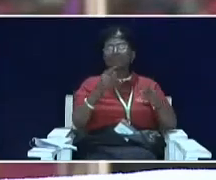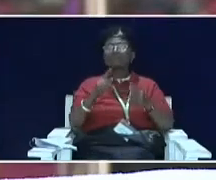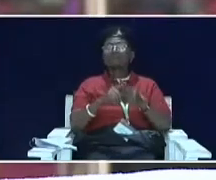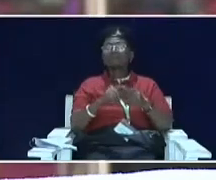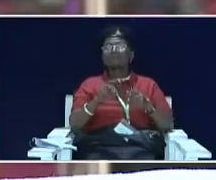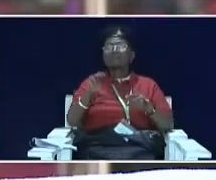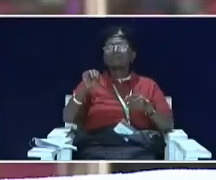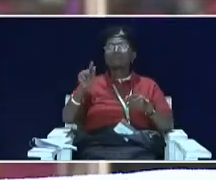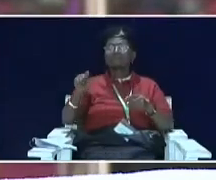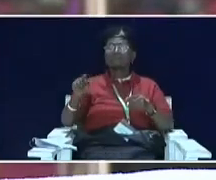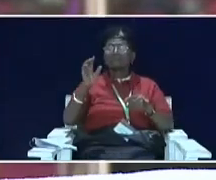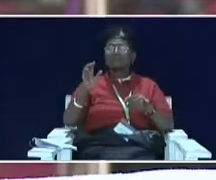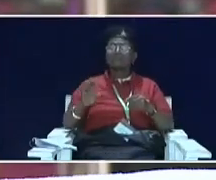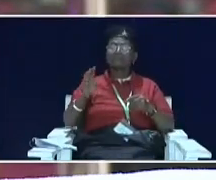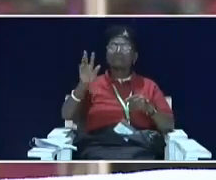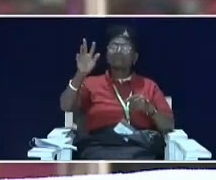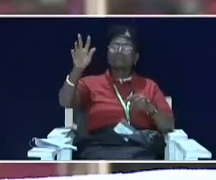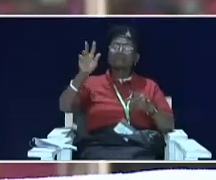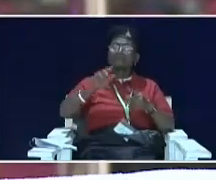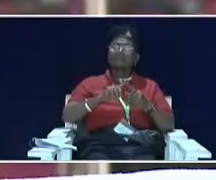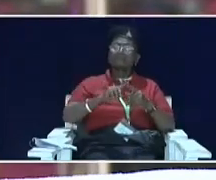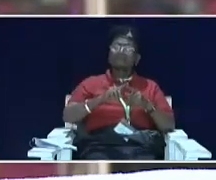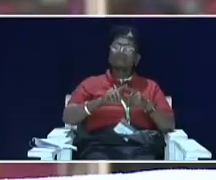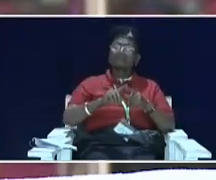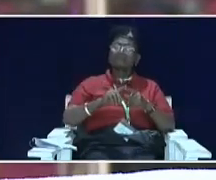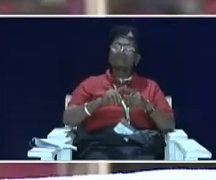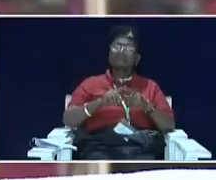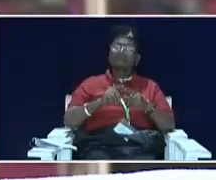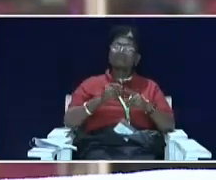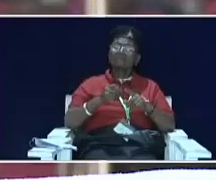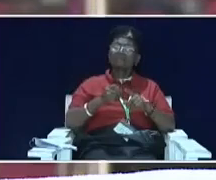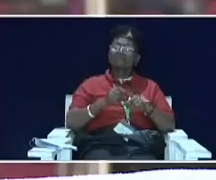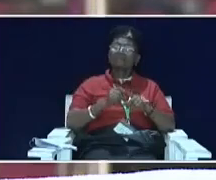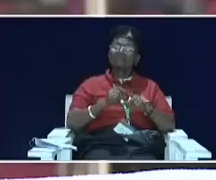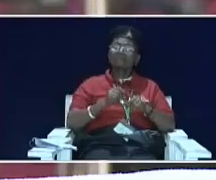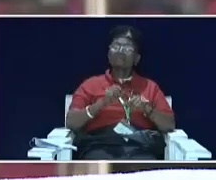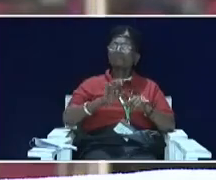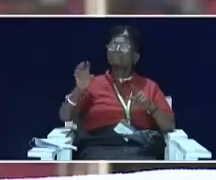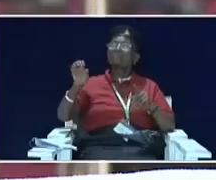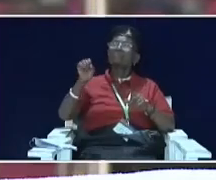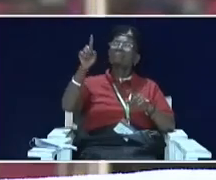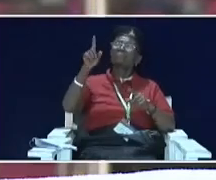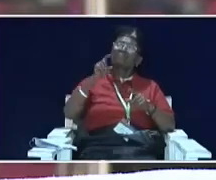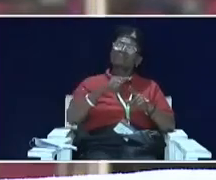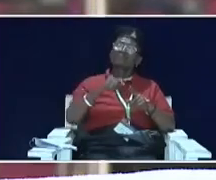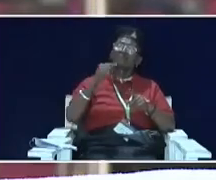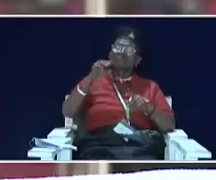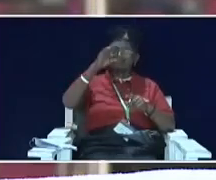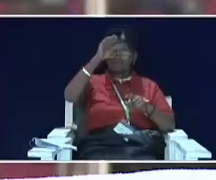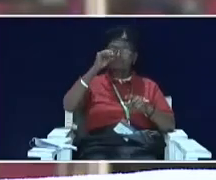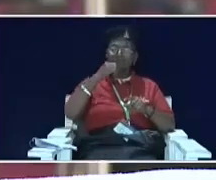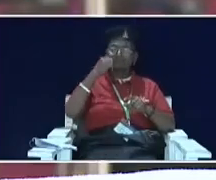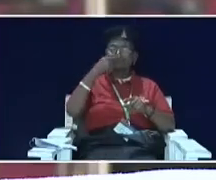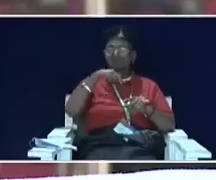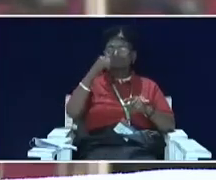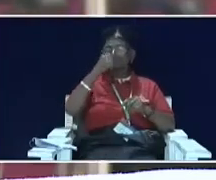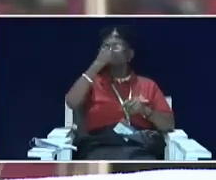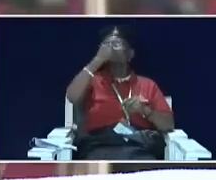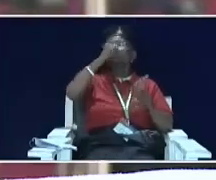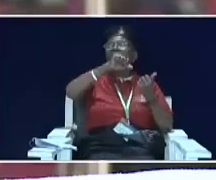11, Matthew 3, verse 11, when the one who baptizes with fire was passing by,